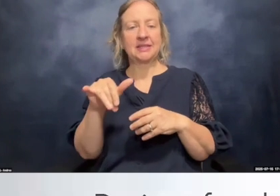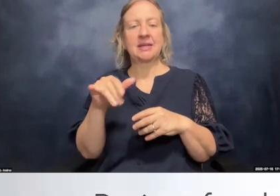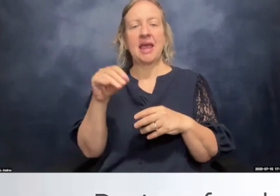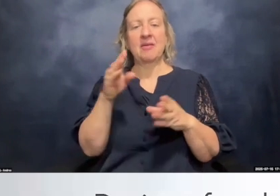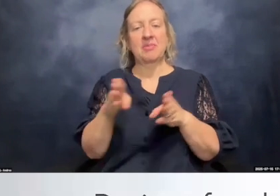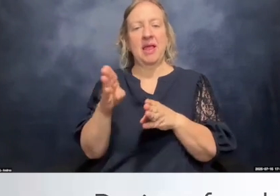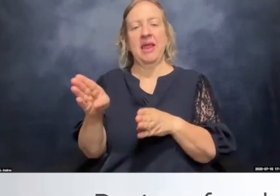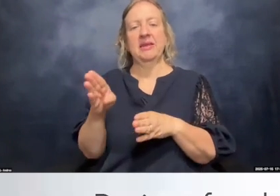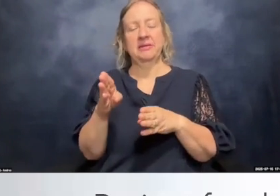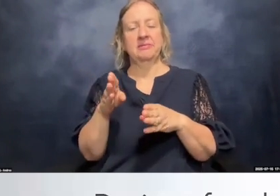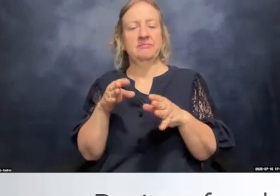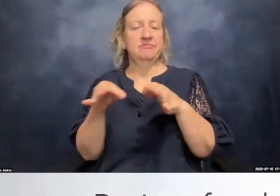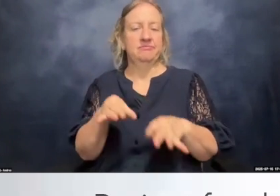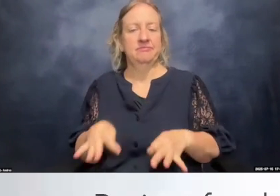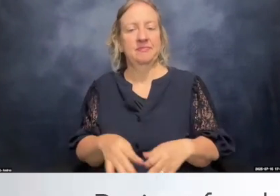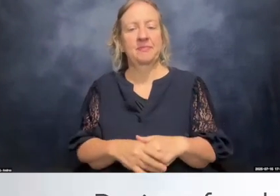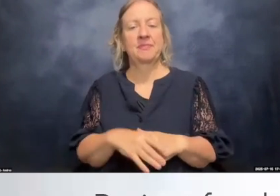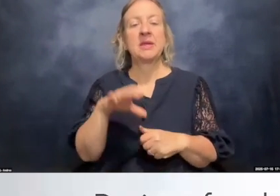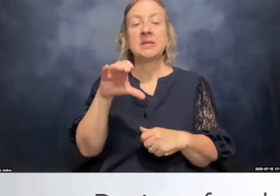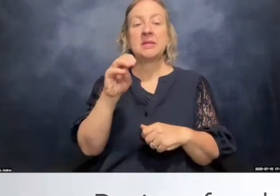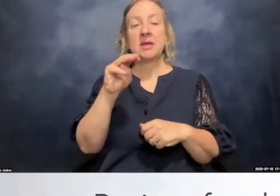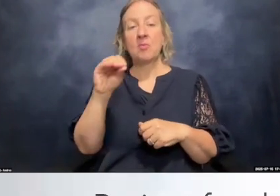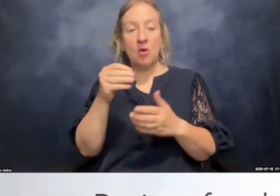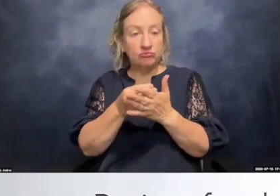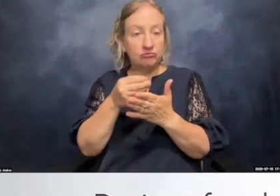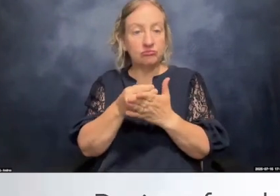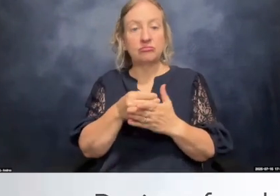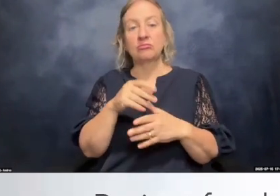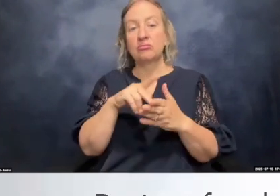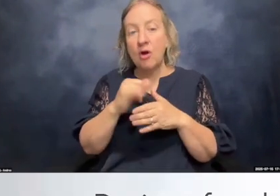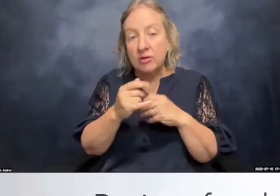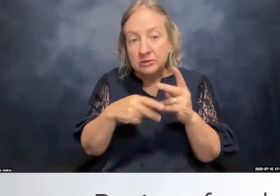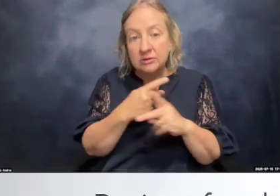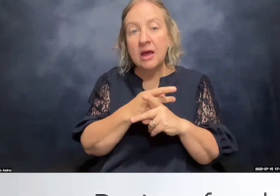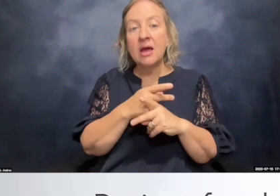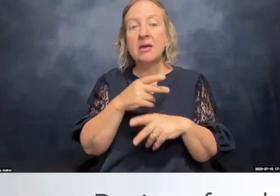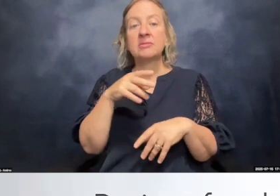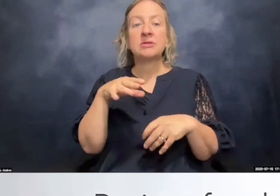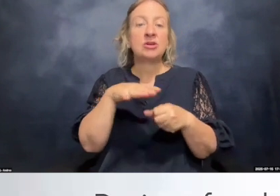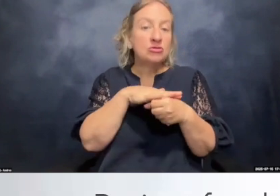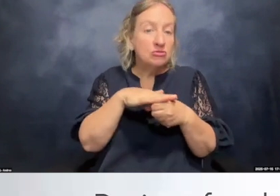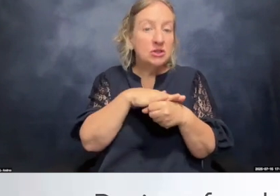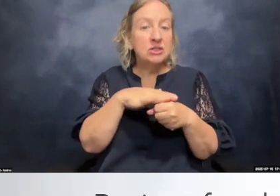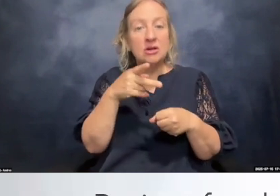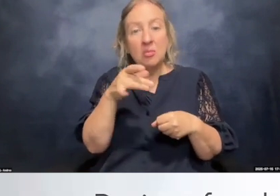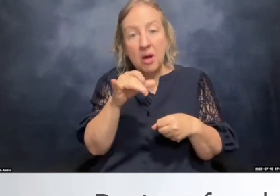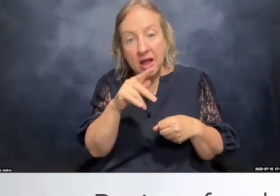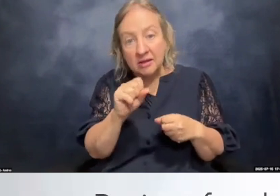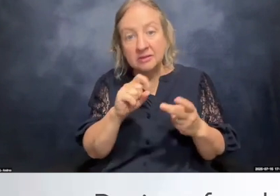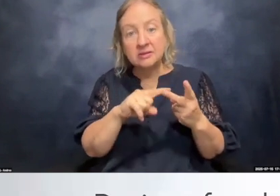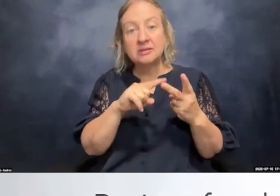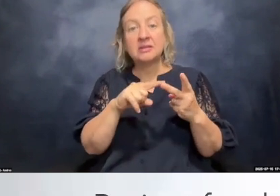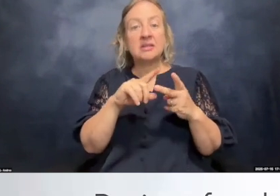many project types similar to the regional pilots, such as zero-emission car sharing, on-demand shuttles, vans and